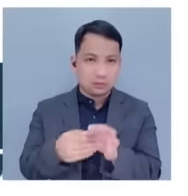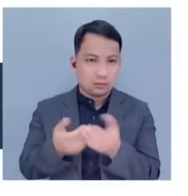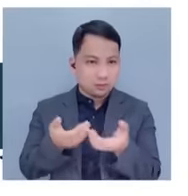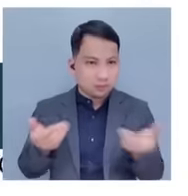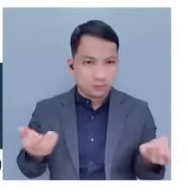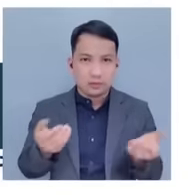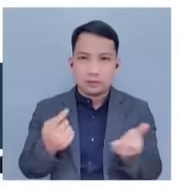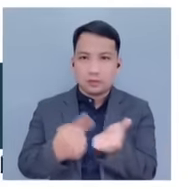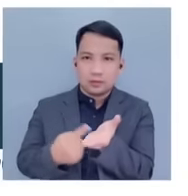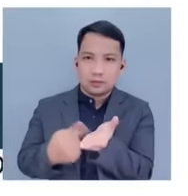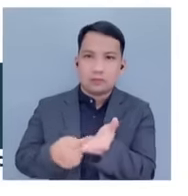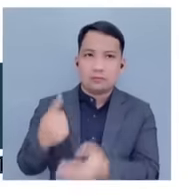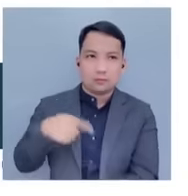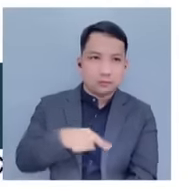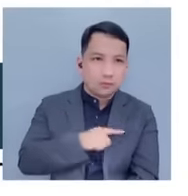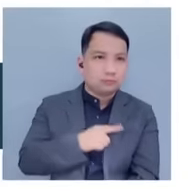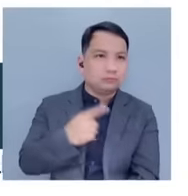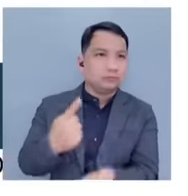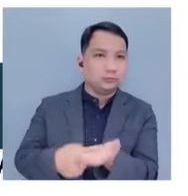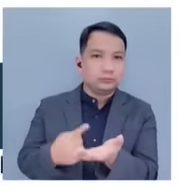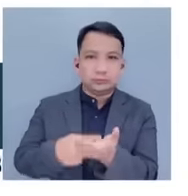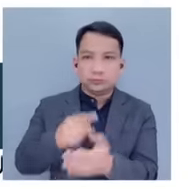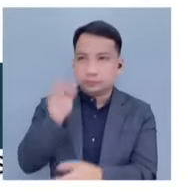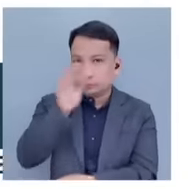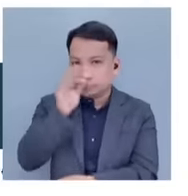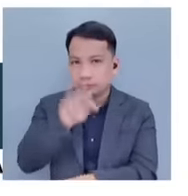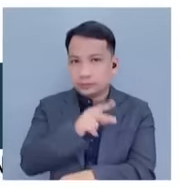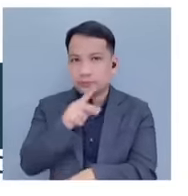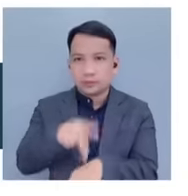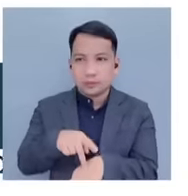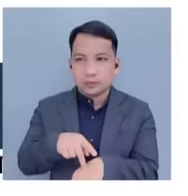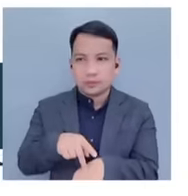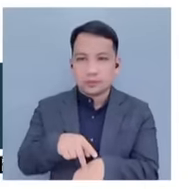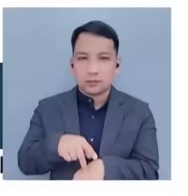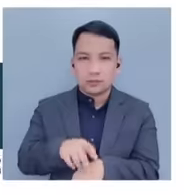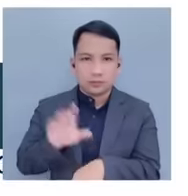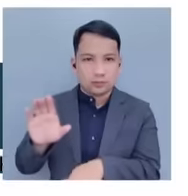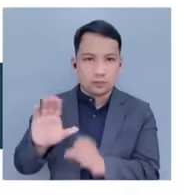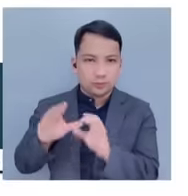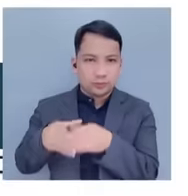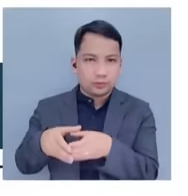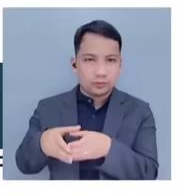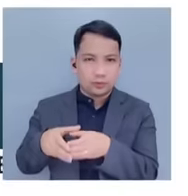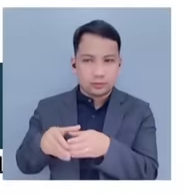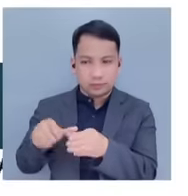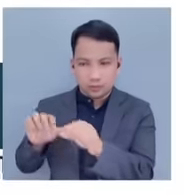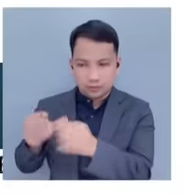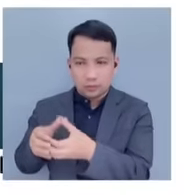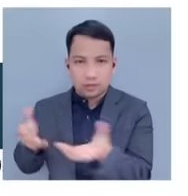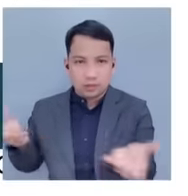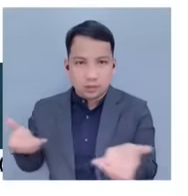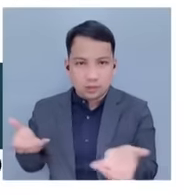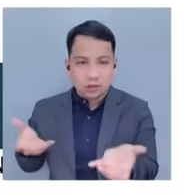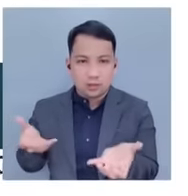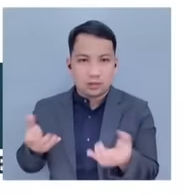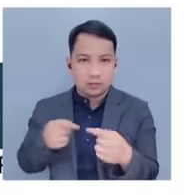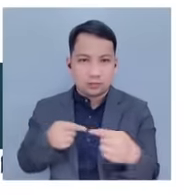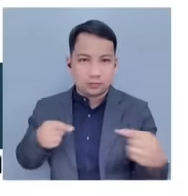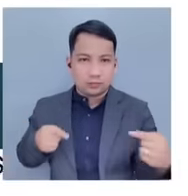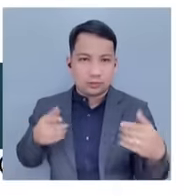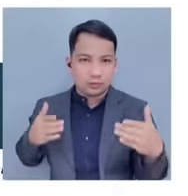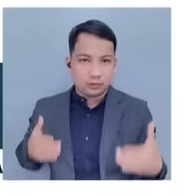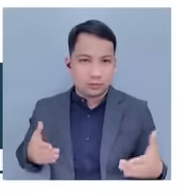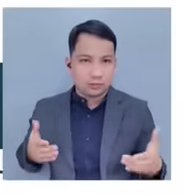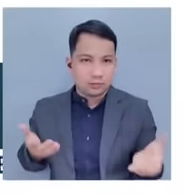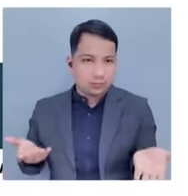it already. You talked about the Filipino people as well. There's one sector that we haven't talked about. Where is the opposition in all of